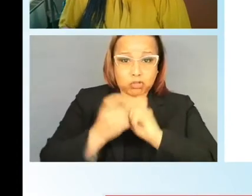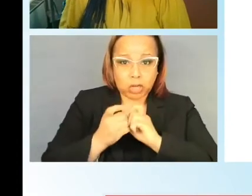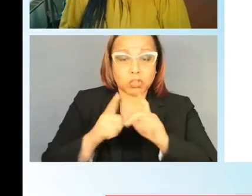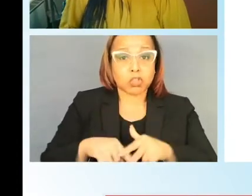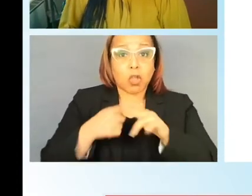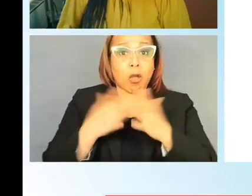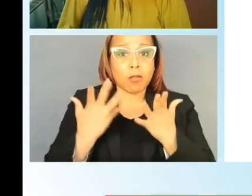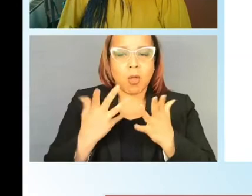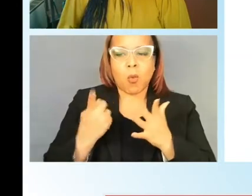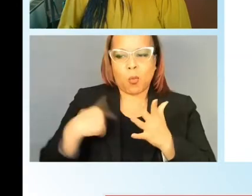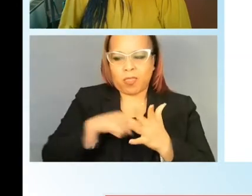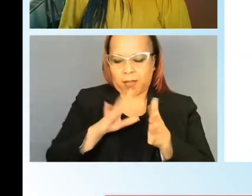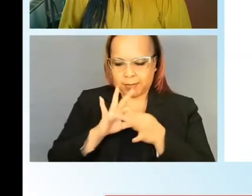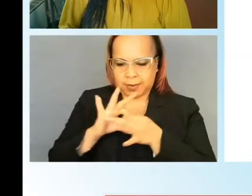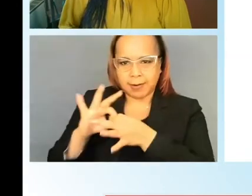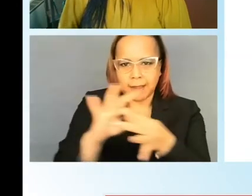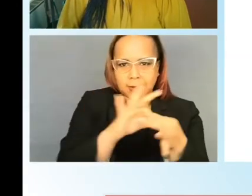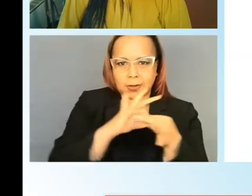another.